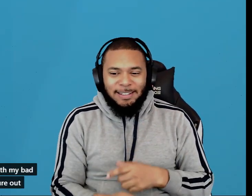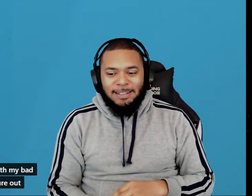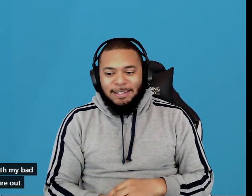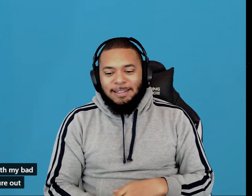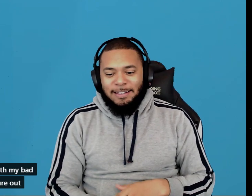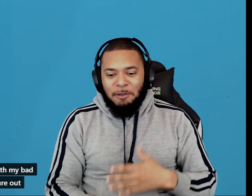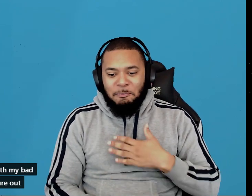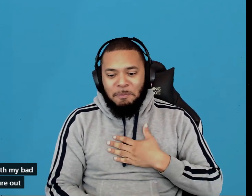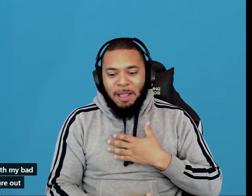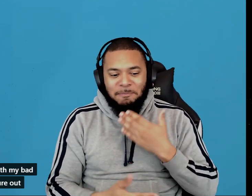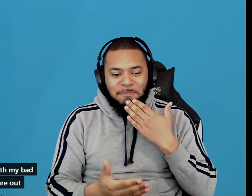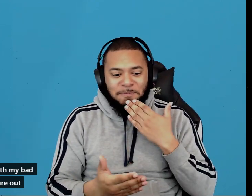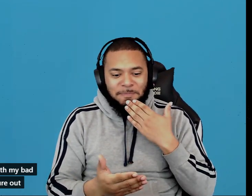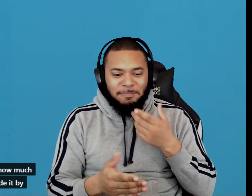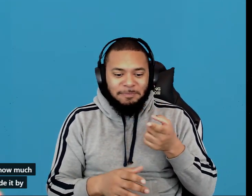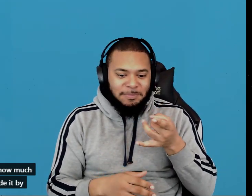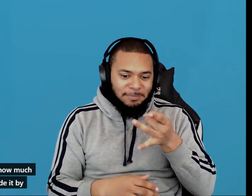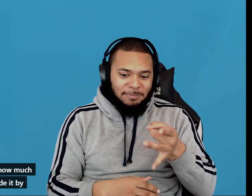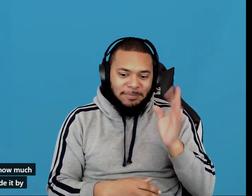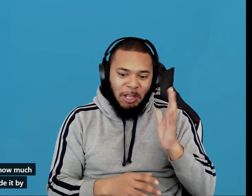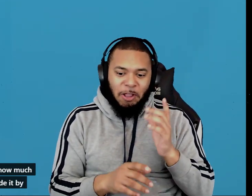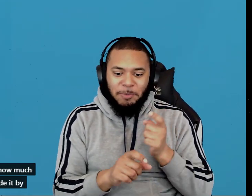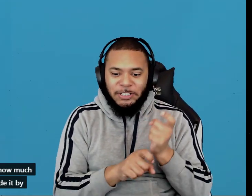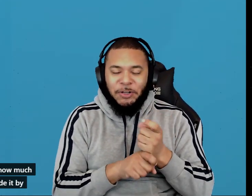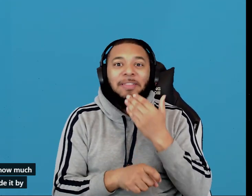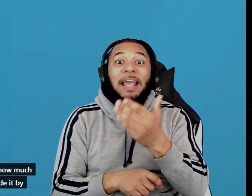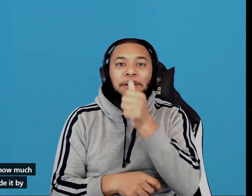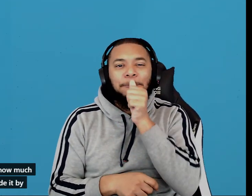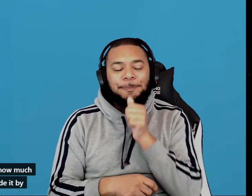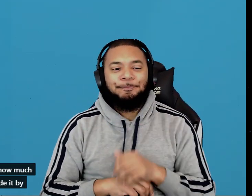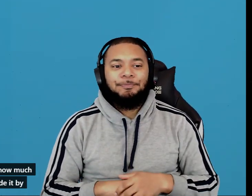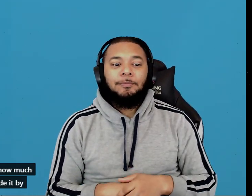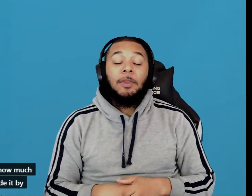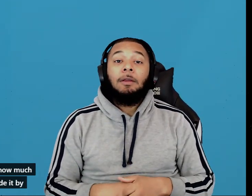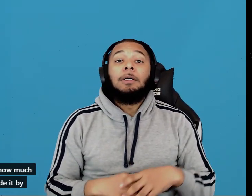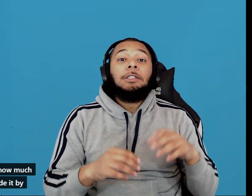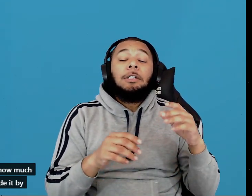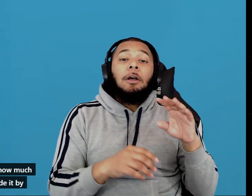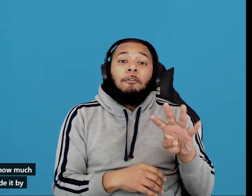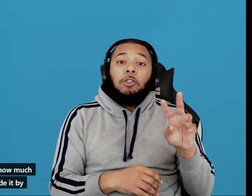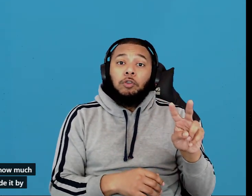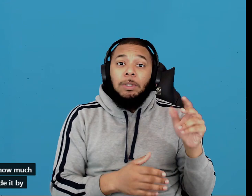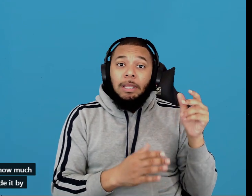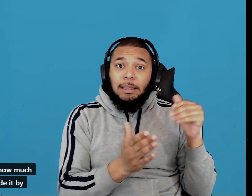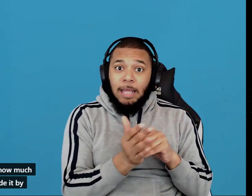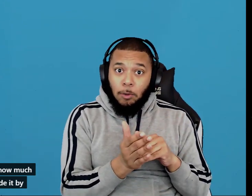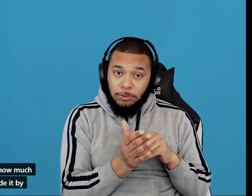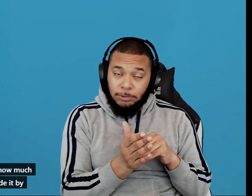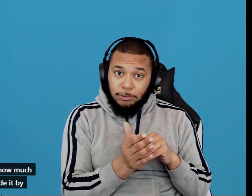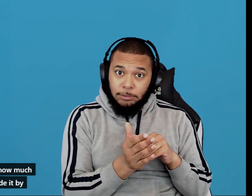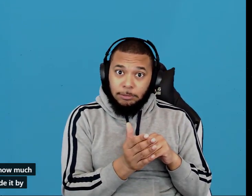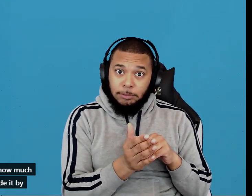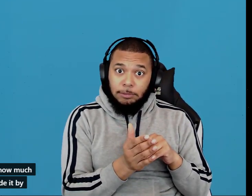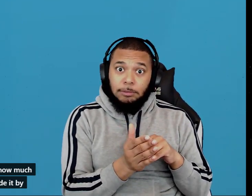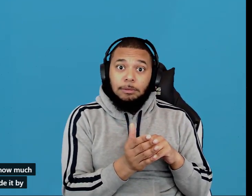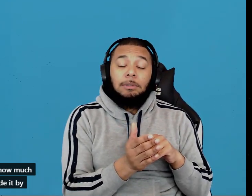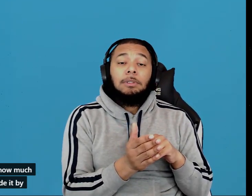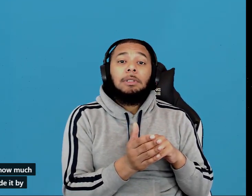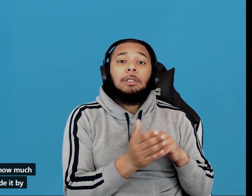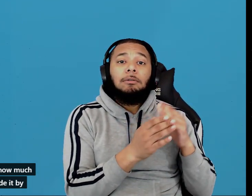jokes. So if we want to figure out 42,000 and we want to know how much that is per